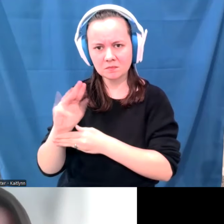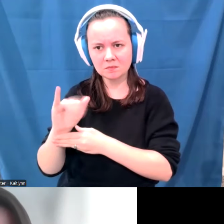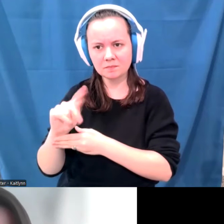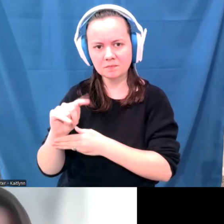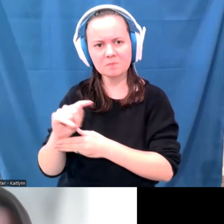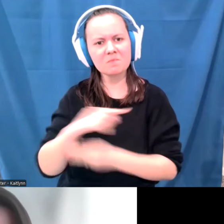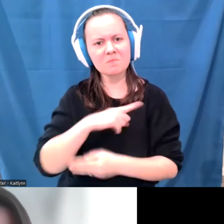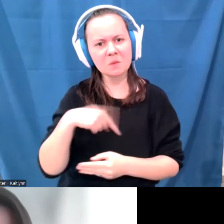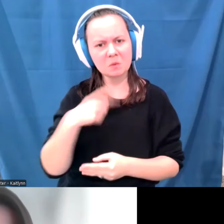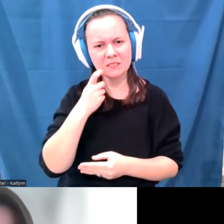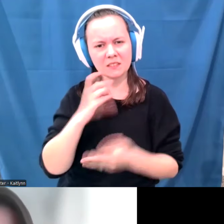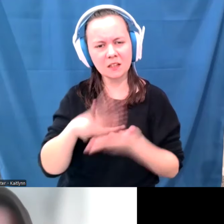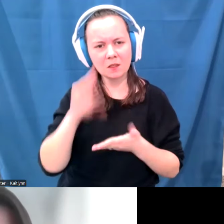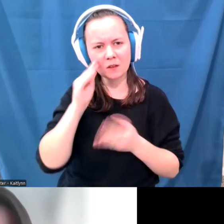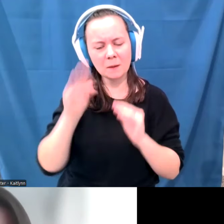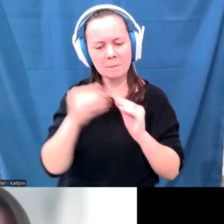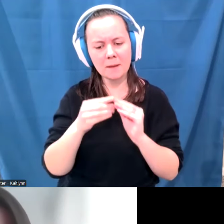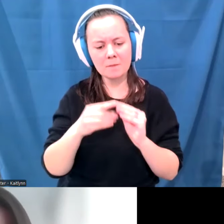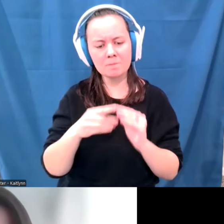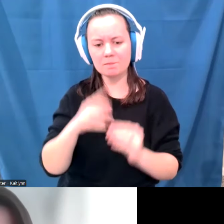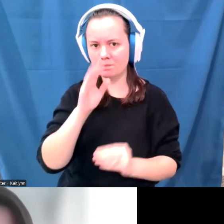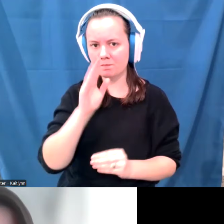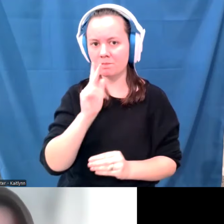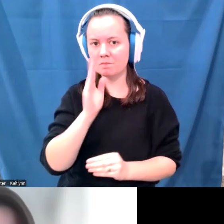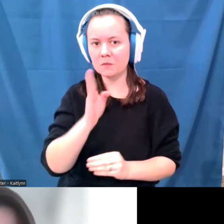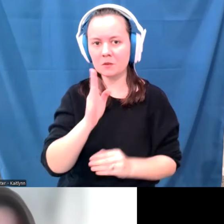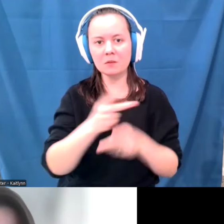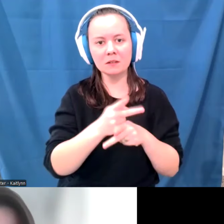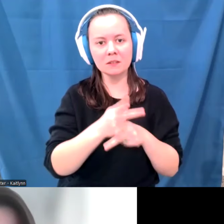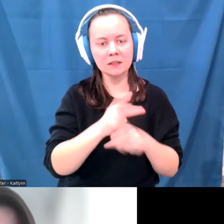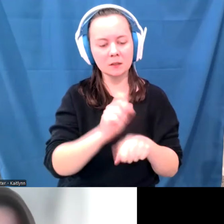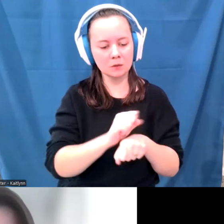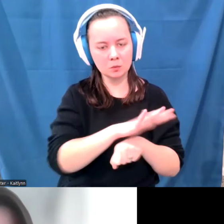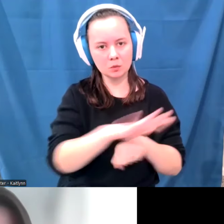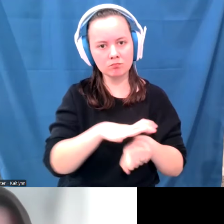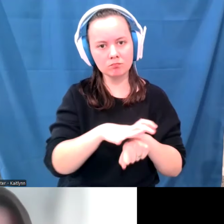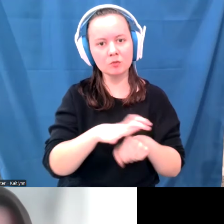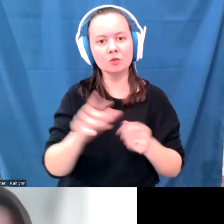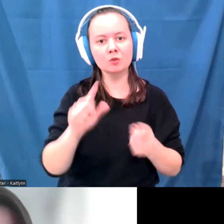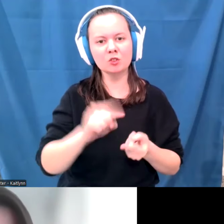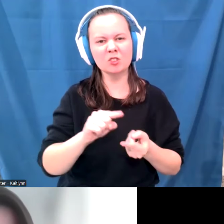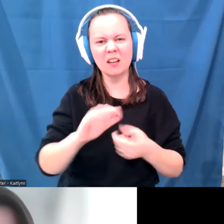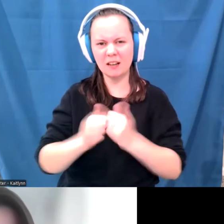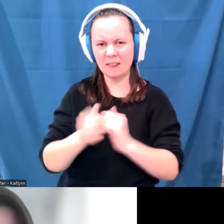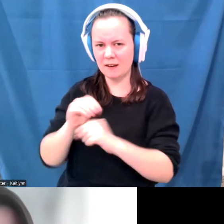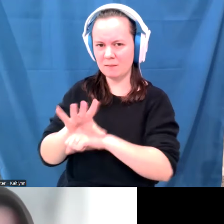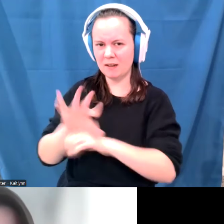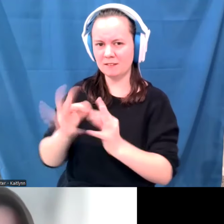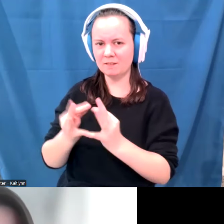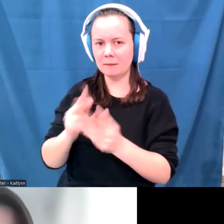shortages, or maybe not shortages, according to what we just heard from Keisha, have on family caregivers?